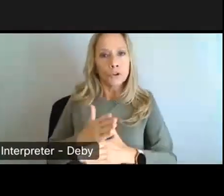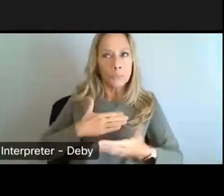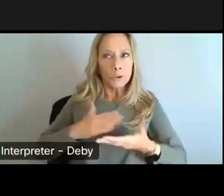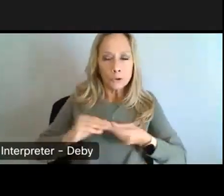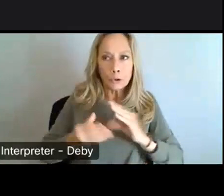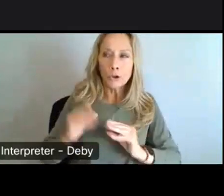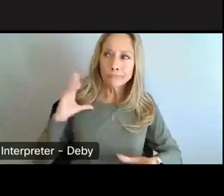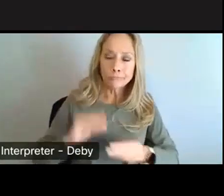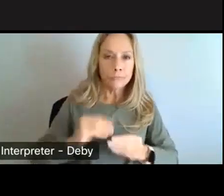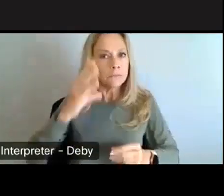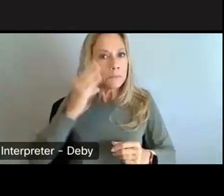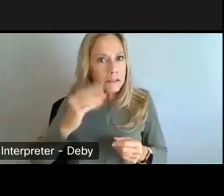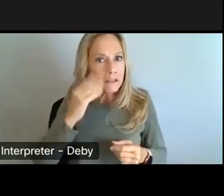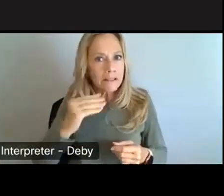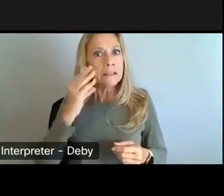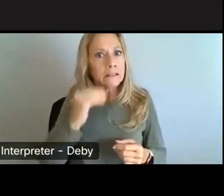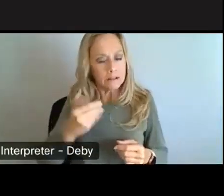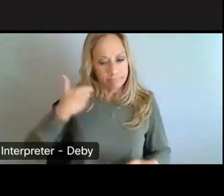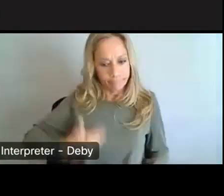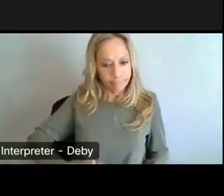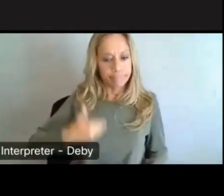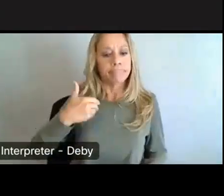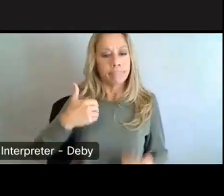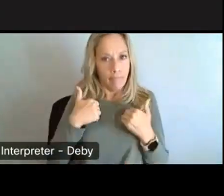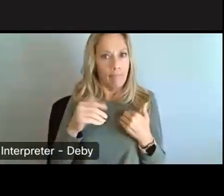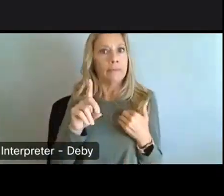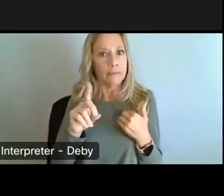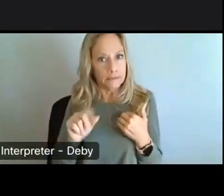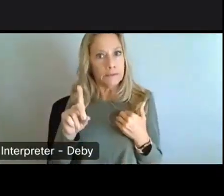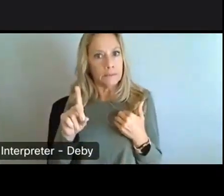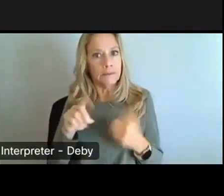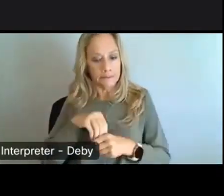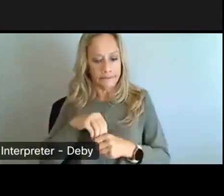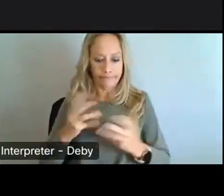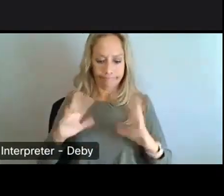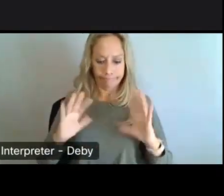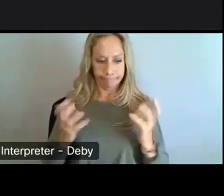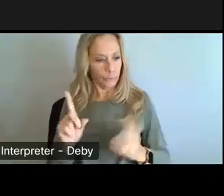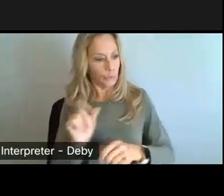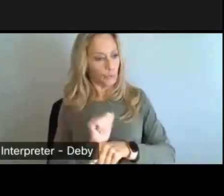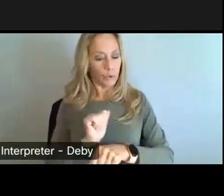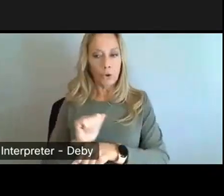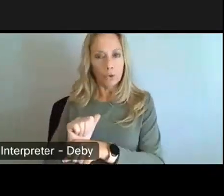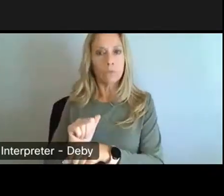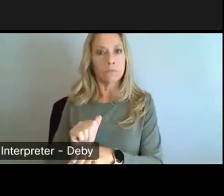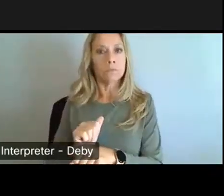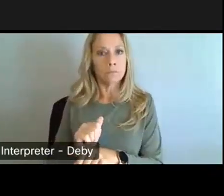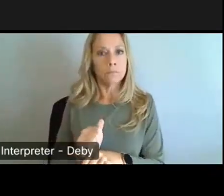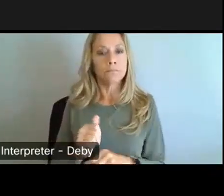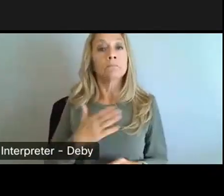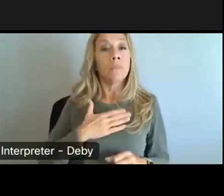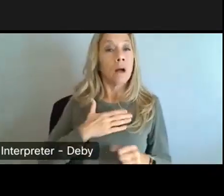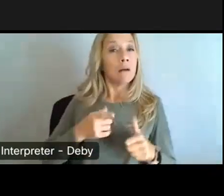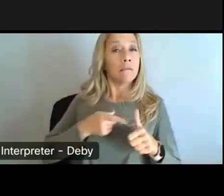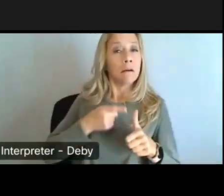my experiences as somebody who has disabilities in the workforce. I'm going to start off kind of with my story of